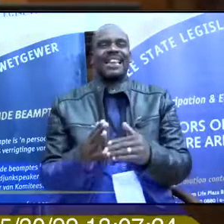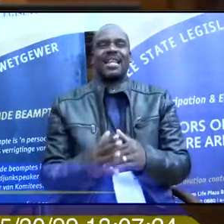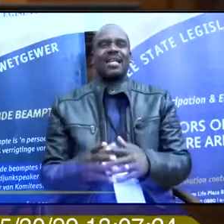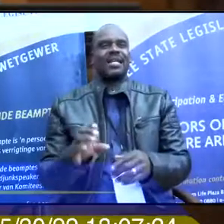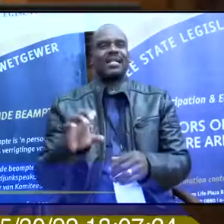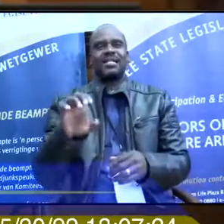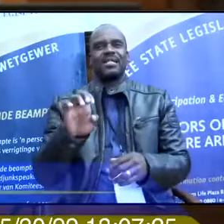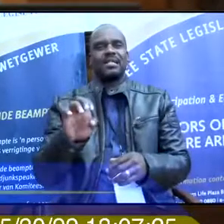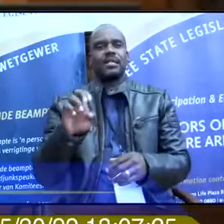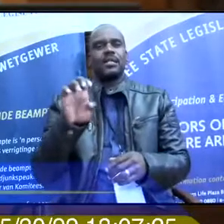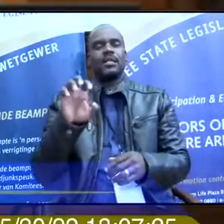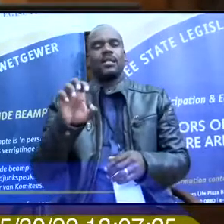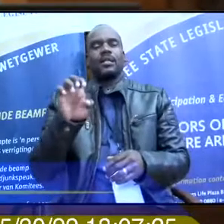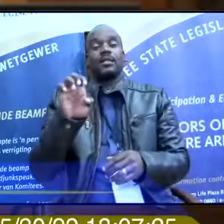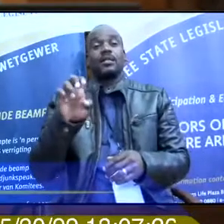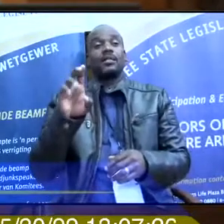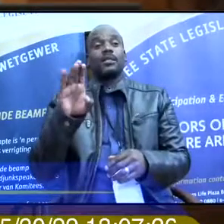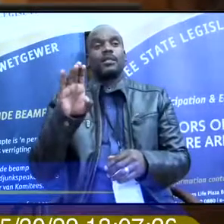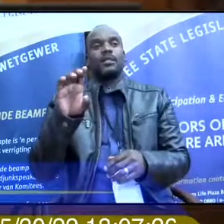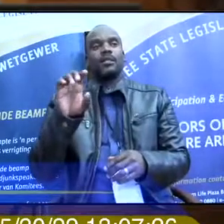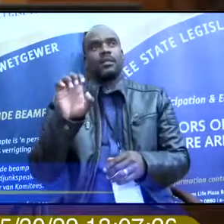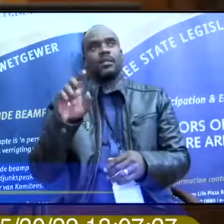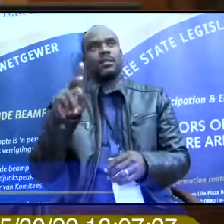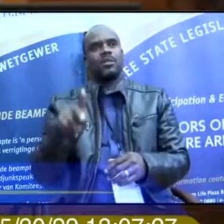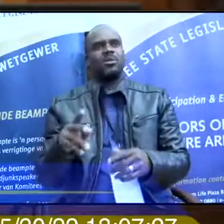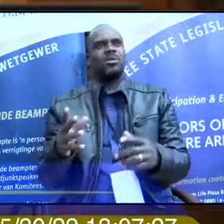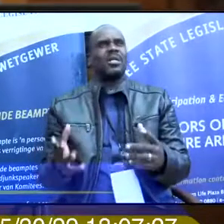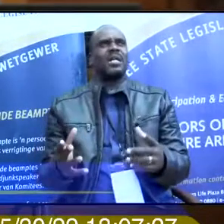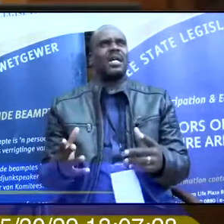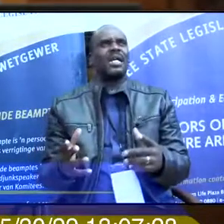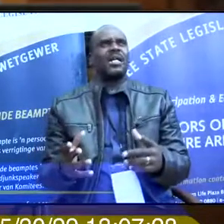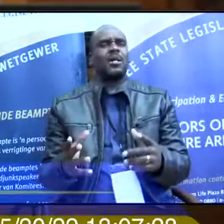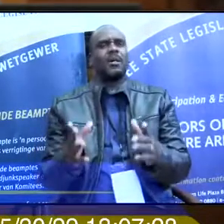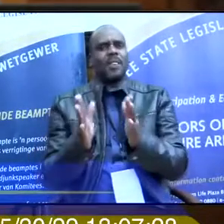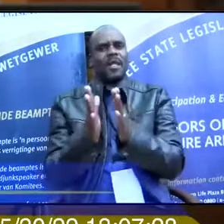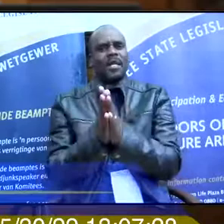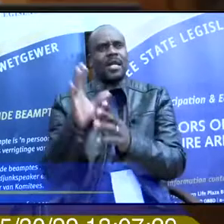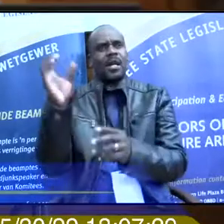growth about -1 ten percent